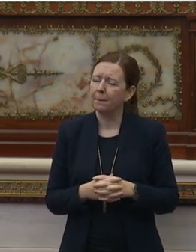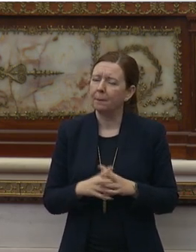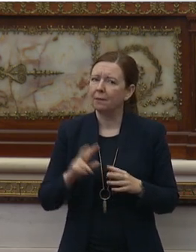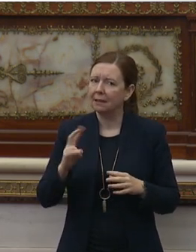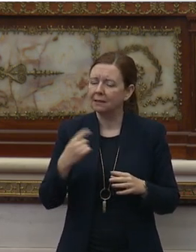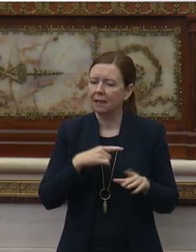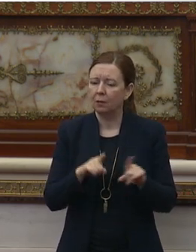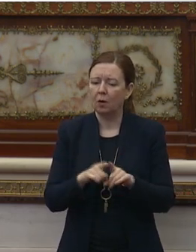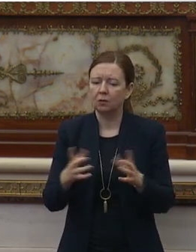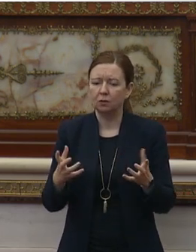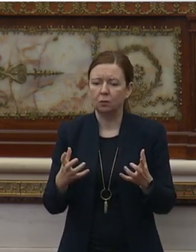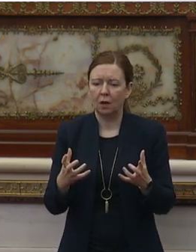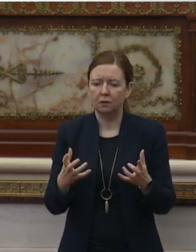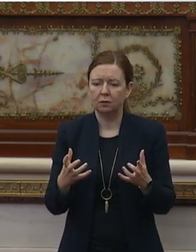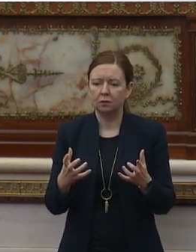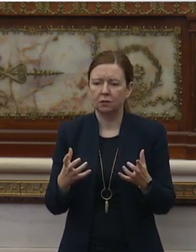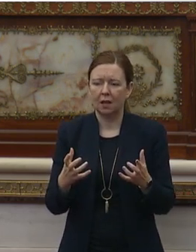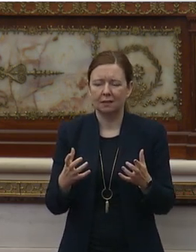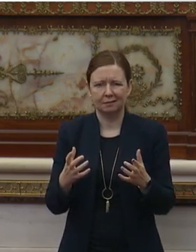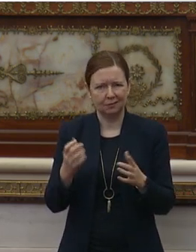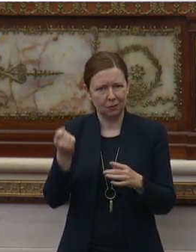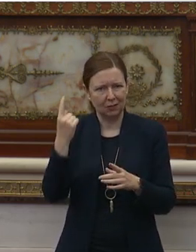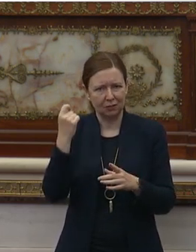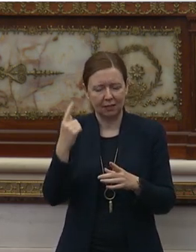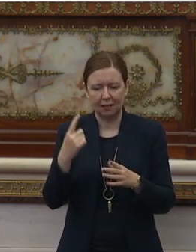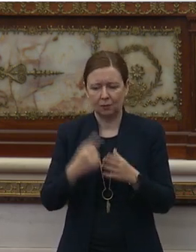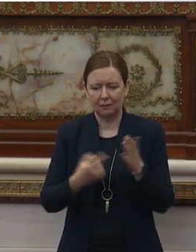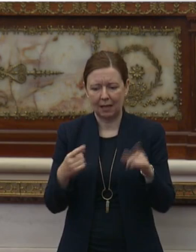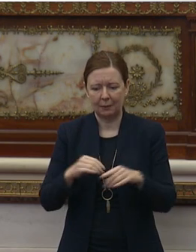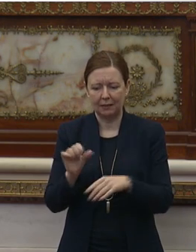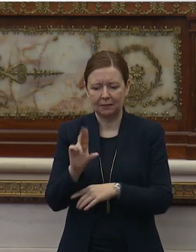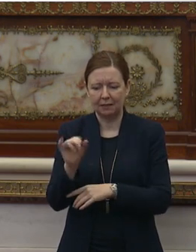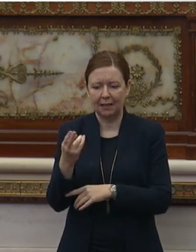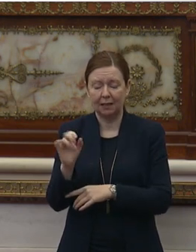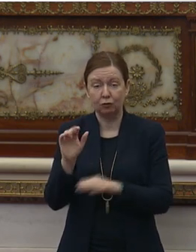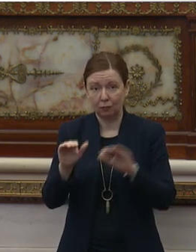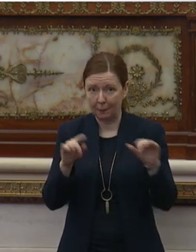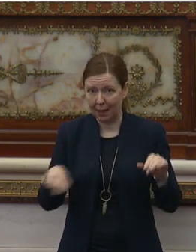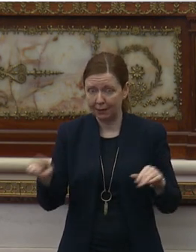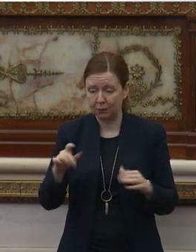Secondly, we'd also like to address the historic context of Society Hill as well and remind the council